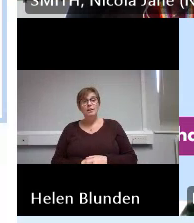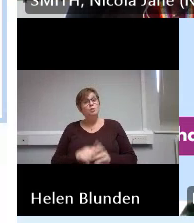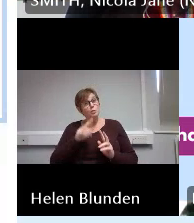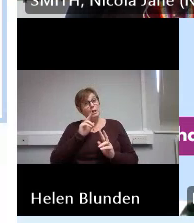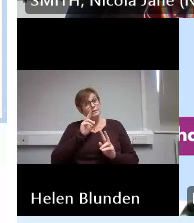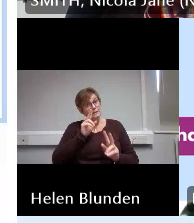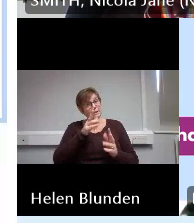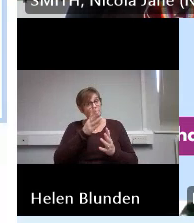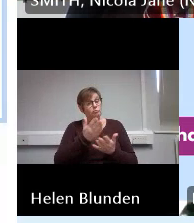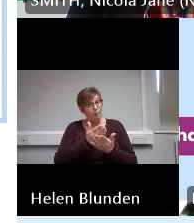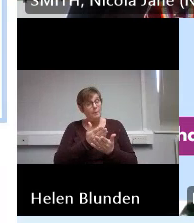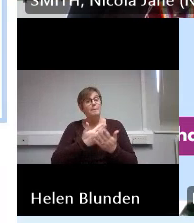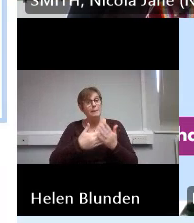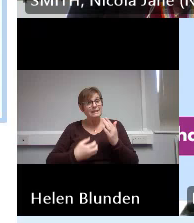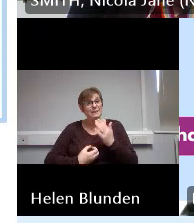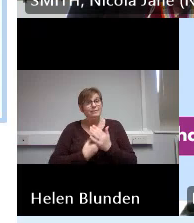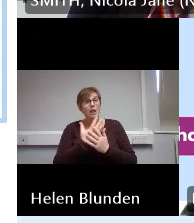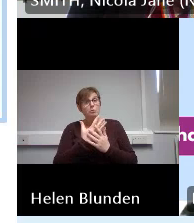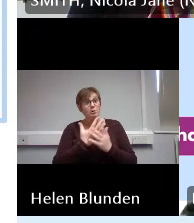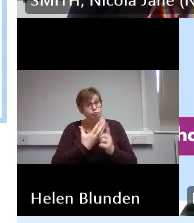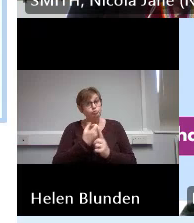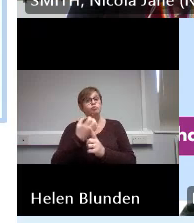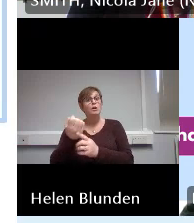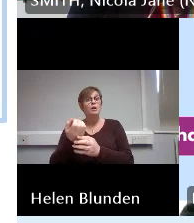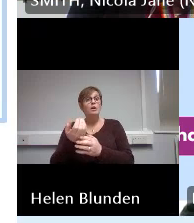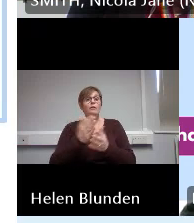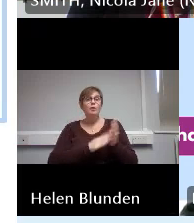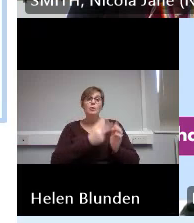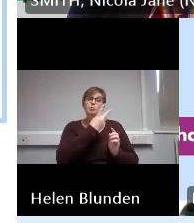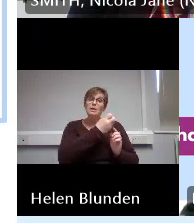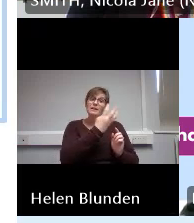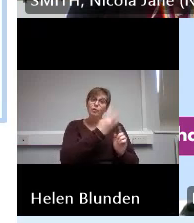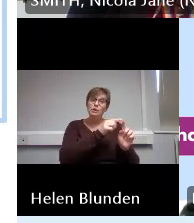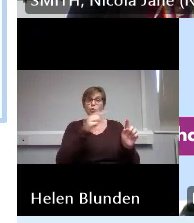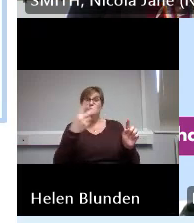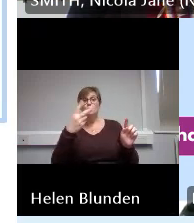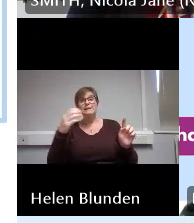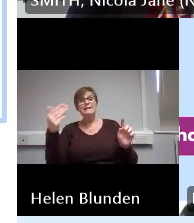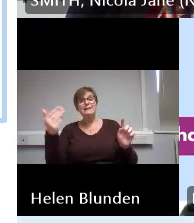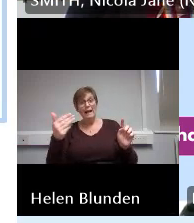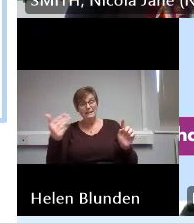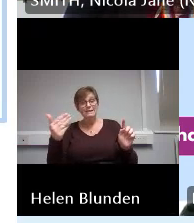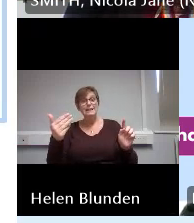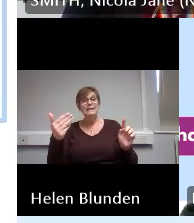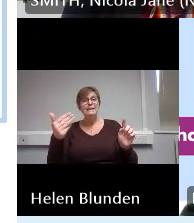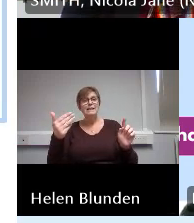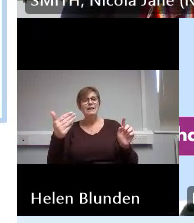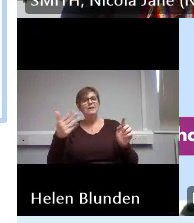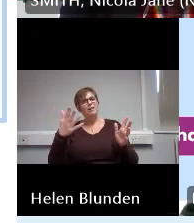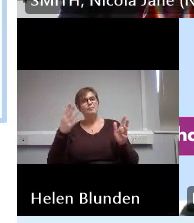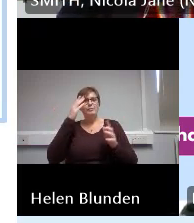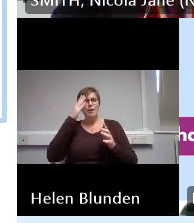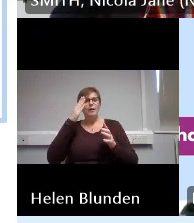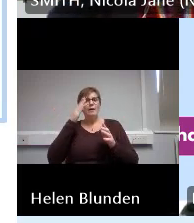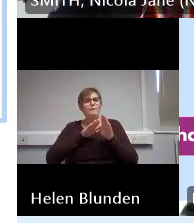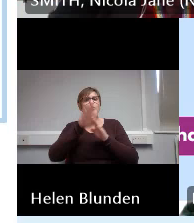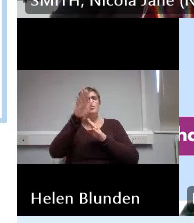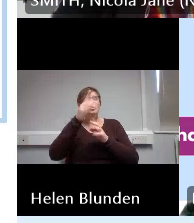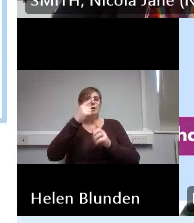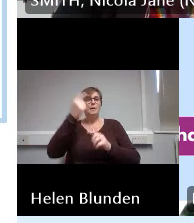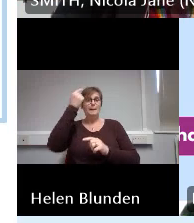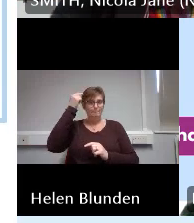been developments between 2014 and 19 along the Future in Mind programme, which